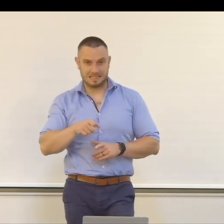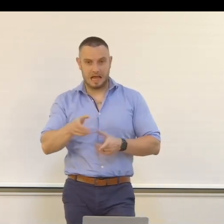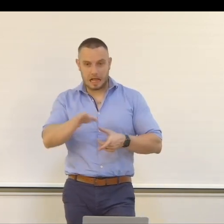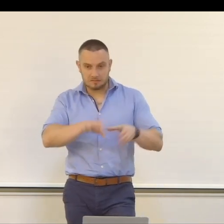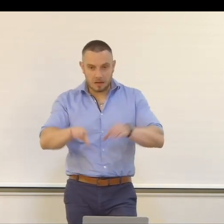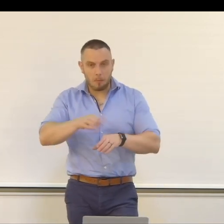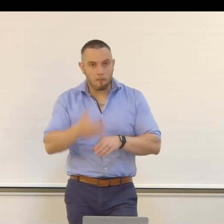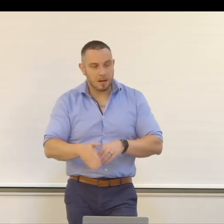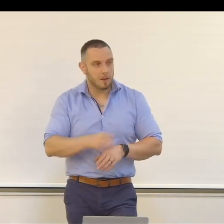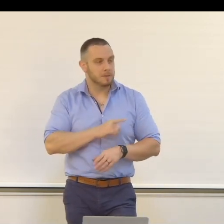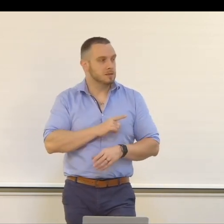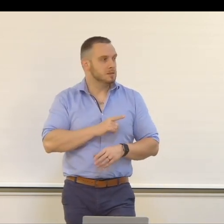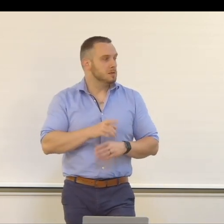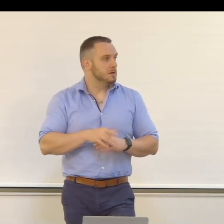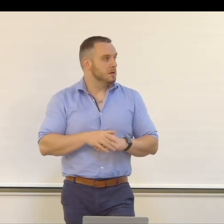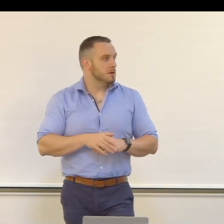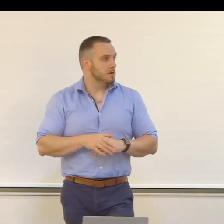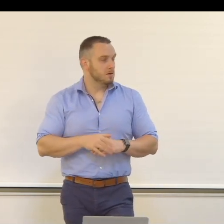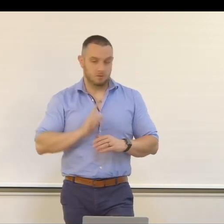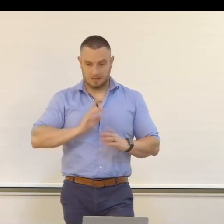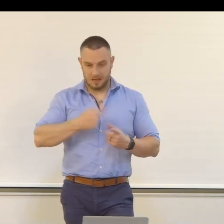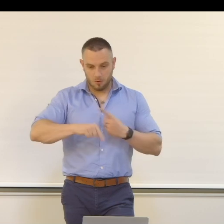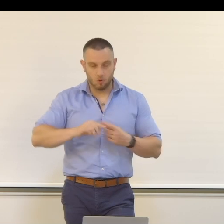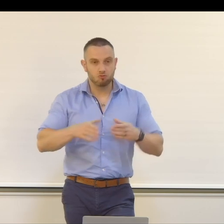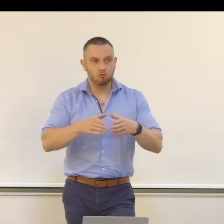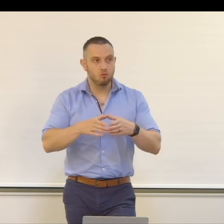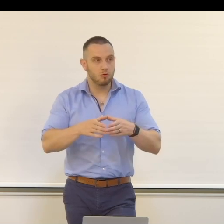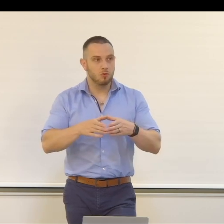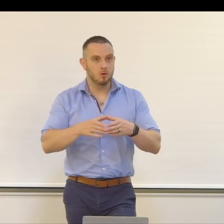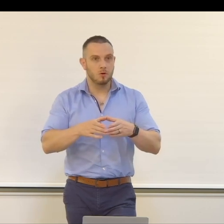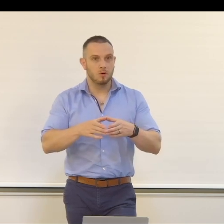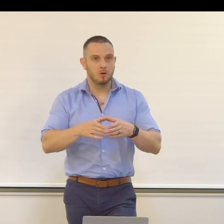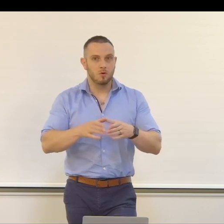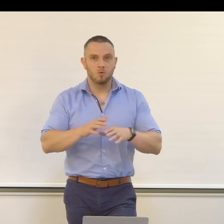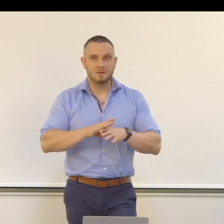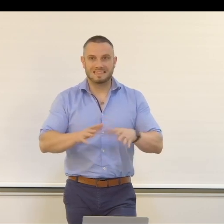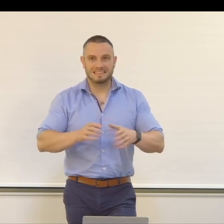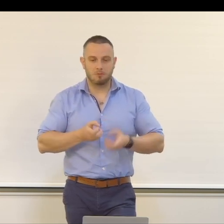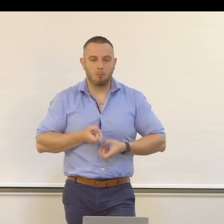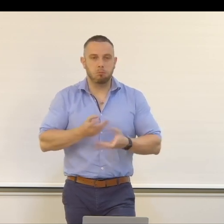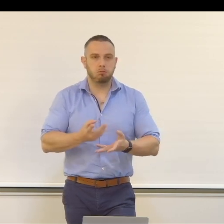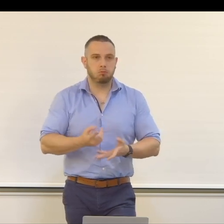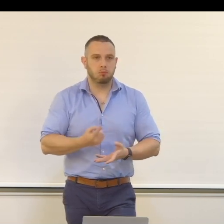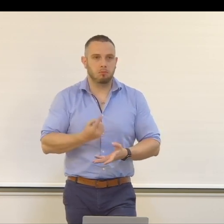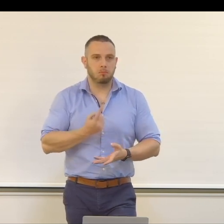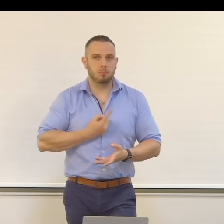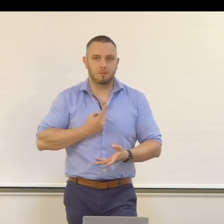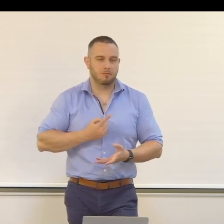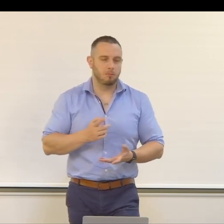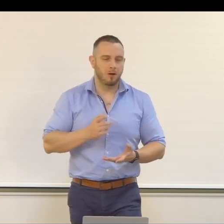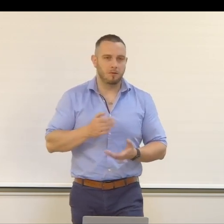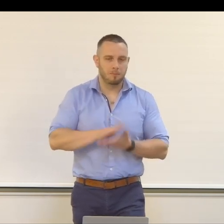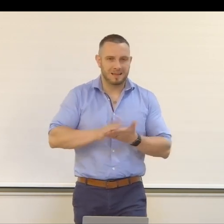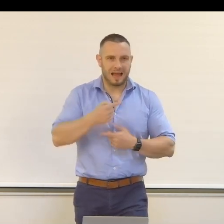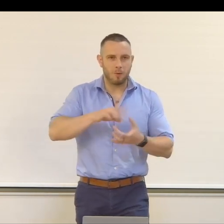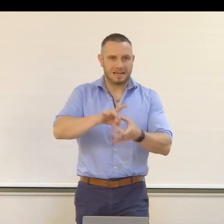too, because as a crew, we didn't evolve that much personally, so our interaction